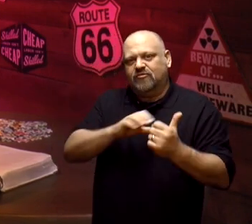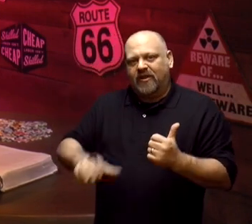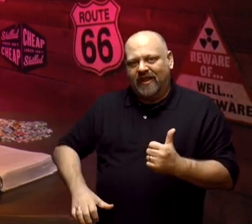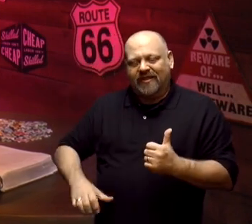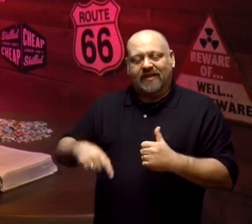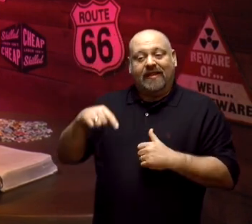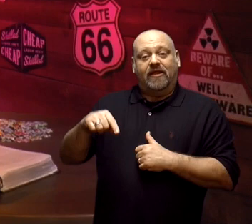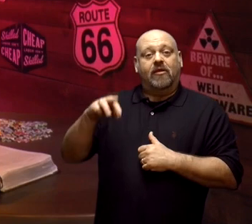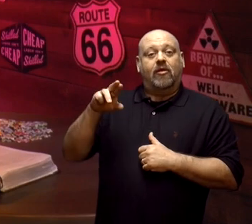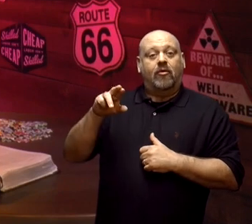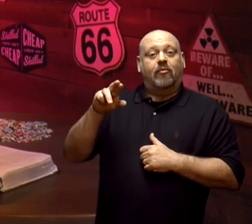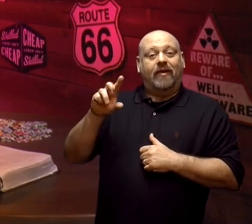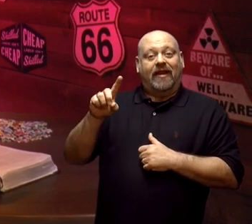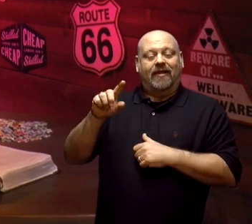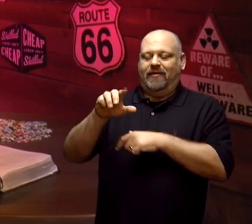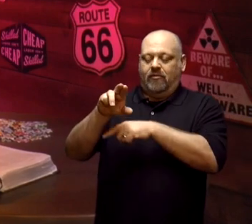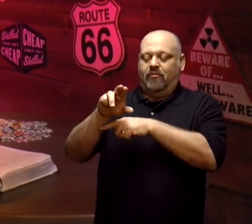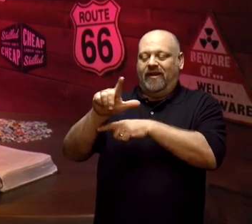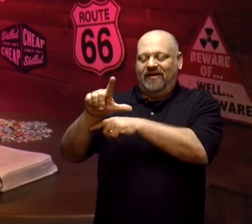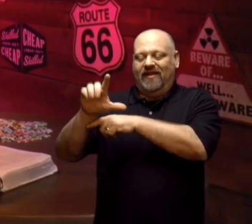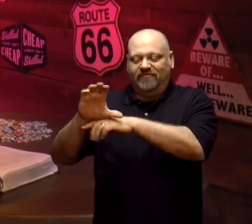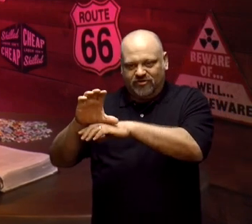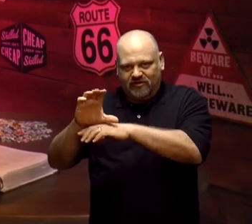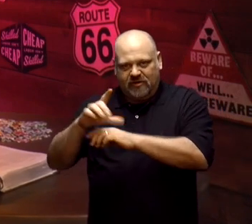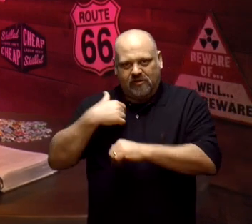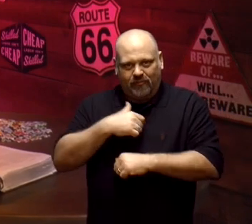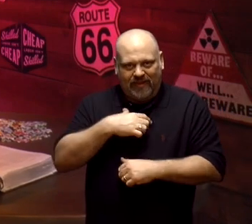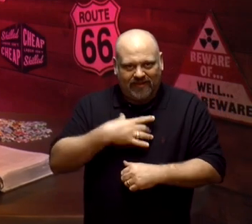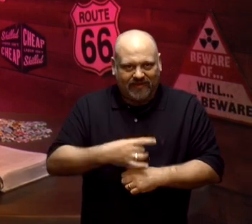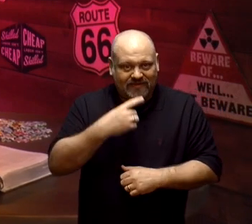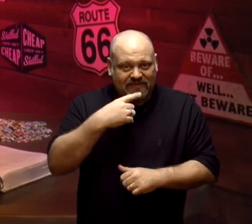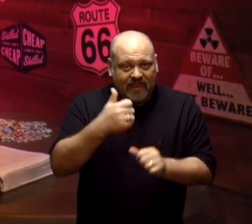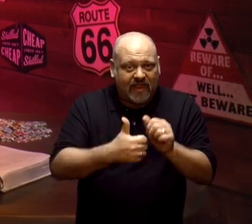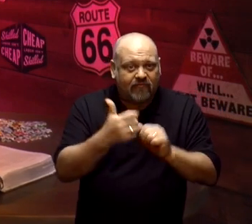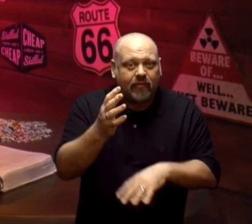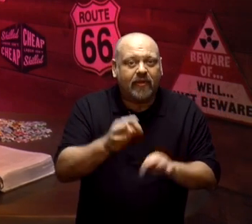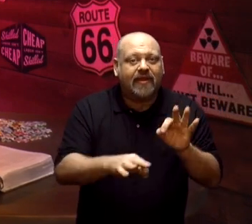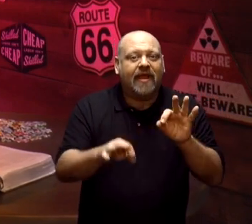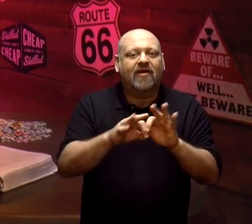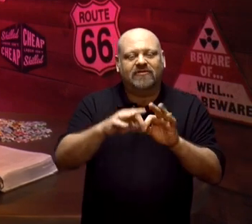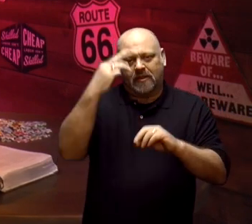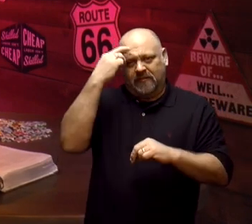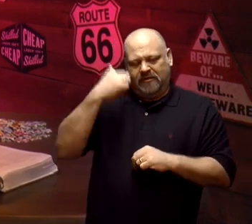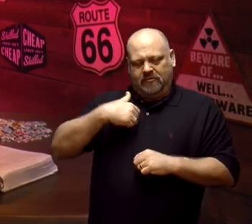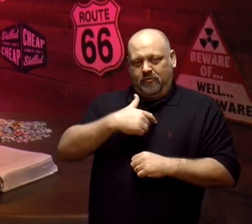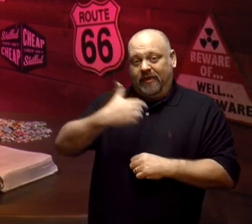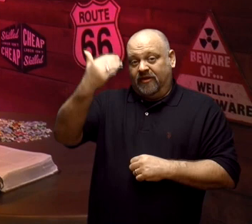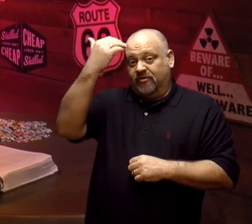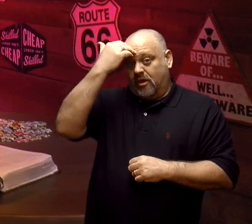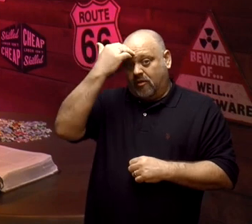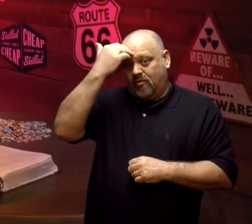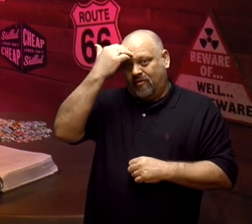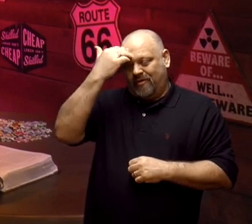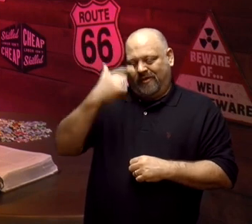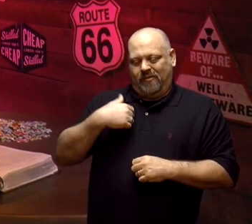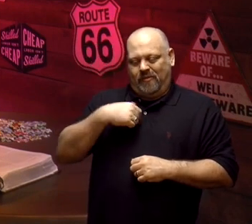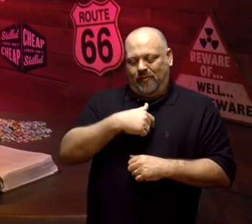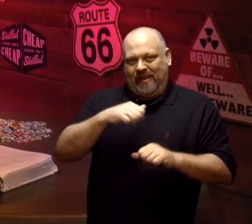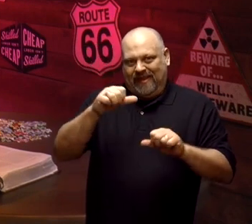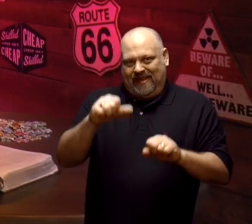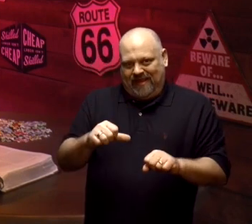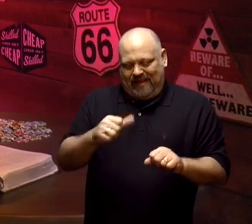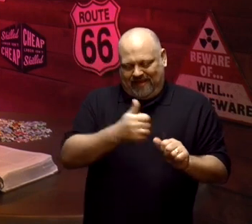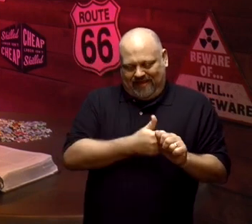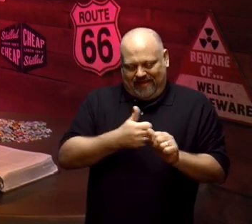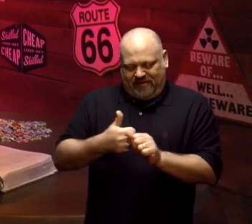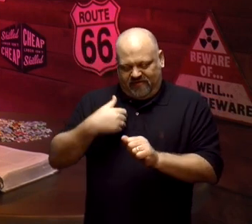At Radiant Life Church, we like to say everyone counts, because we know that we can